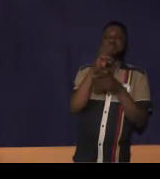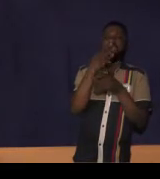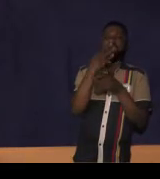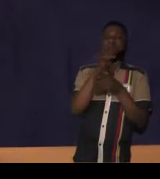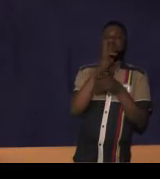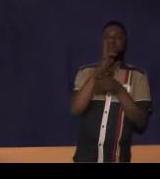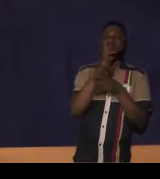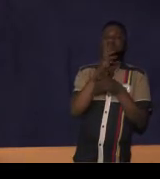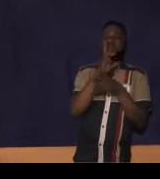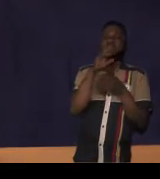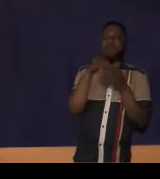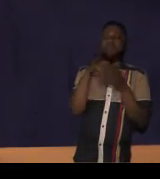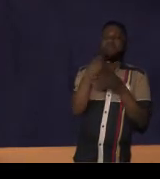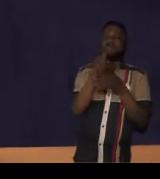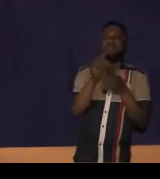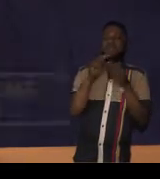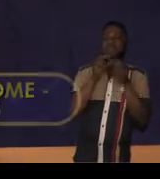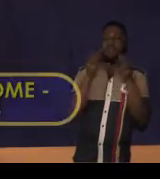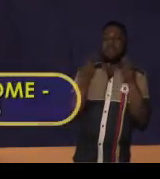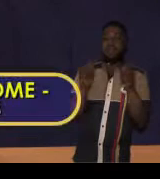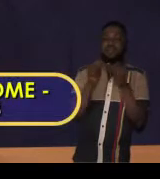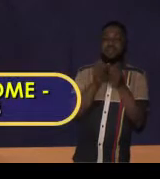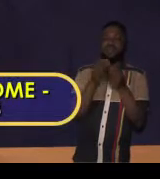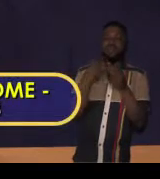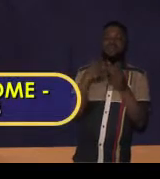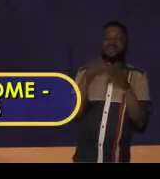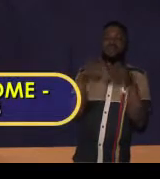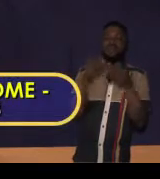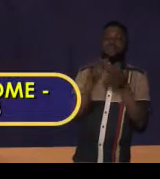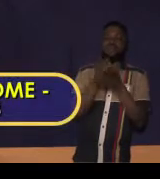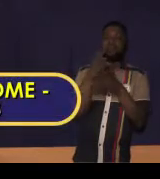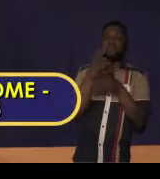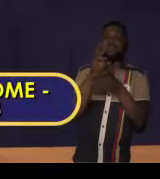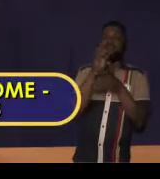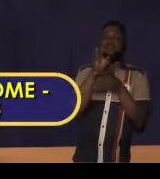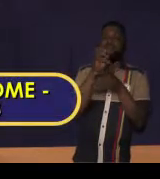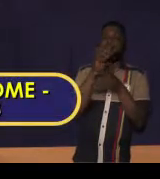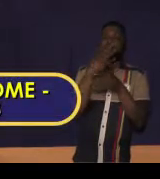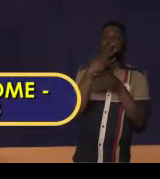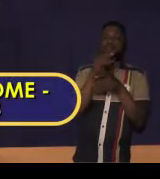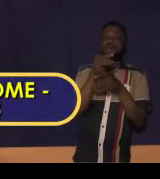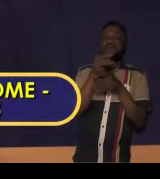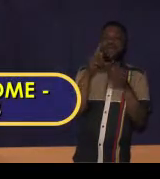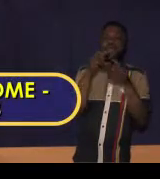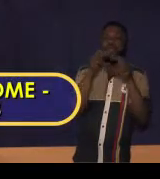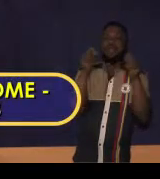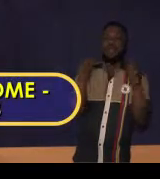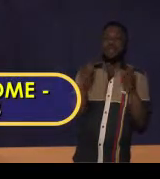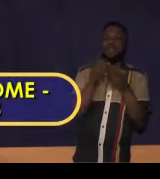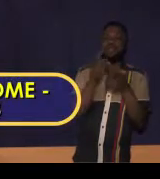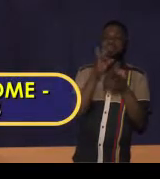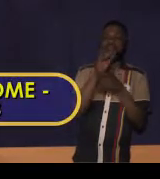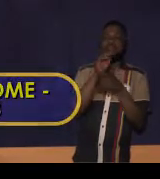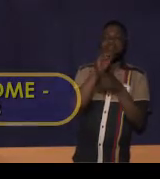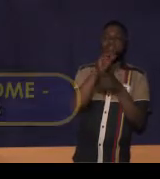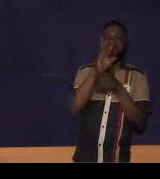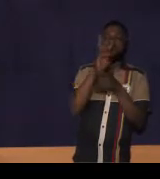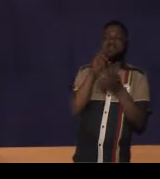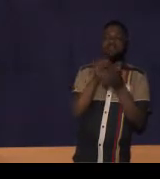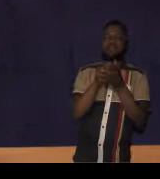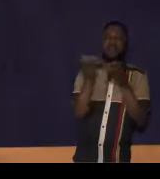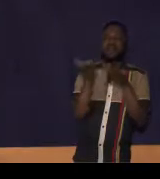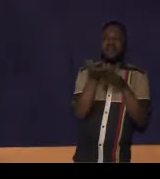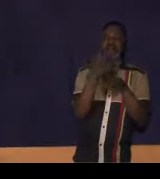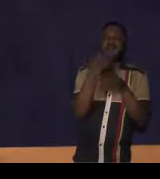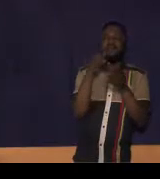tank? I want you to think about this critically. We're given that the volume of the tank is 36,000 cubic centimeters, and now